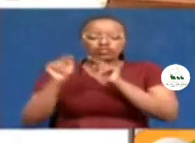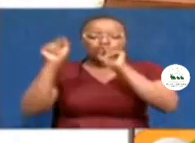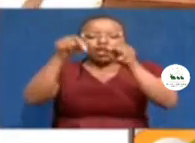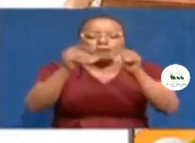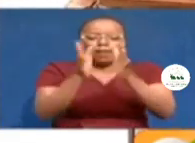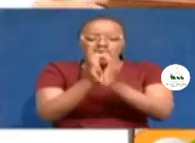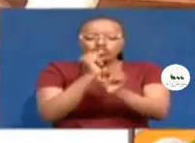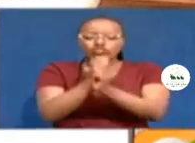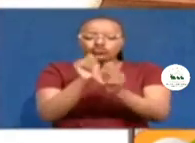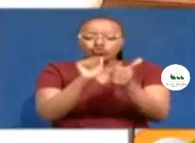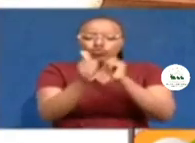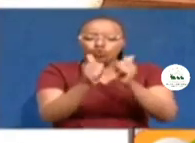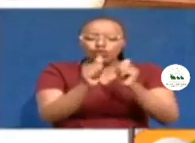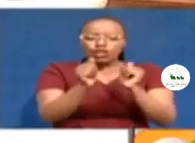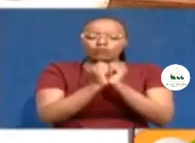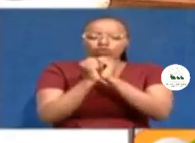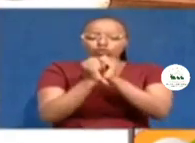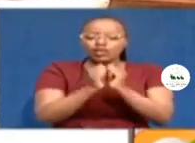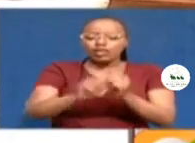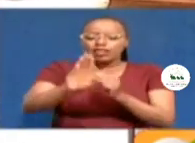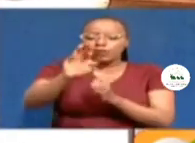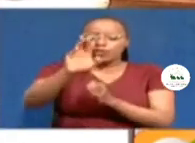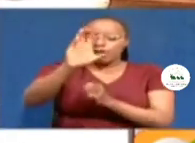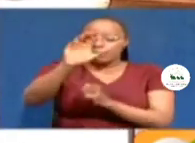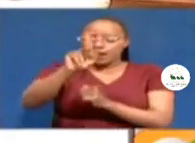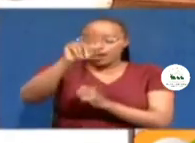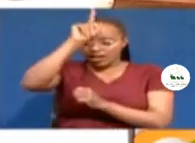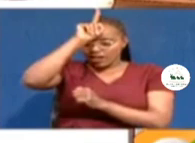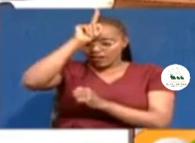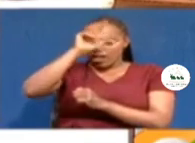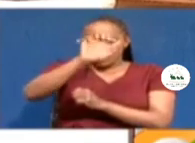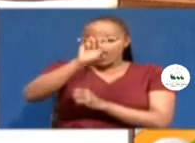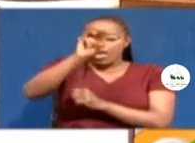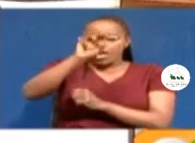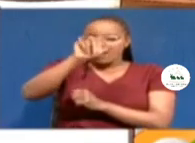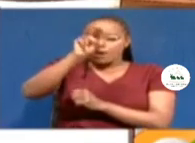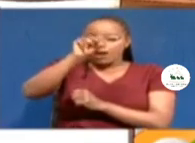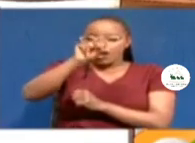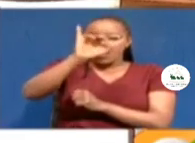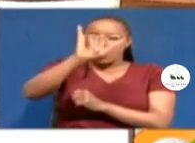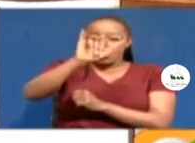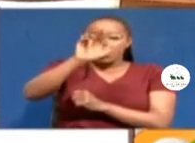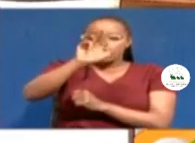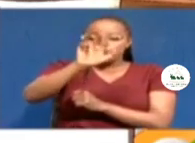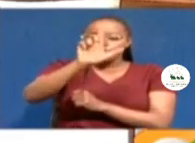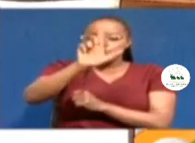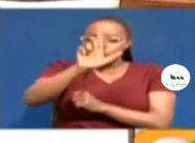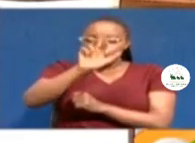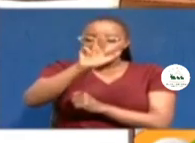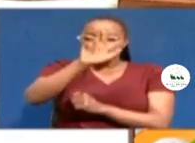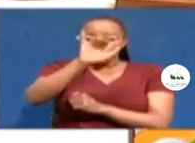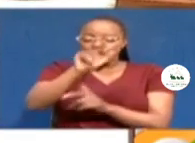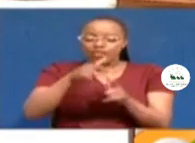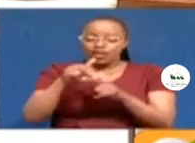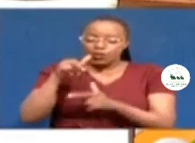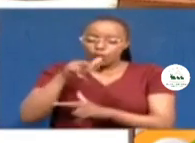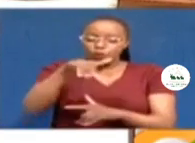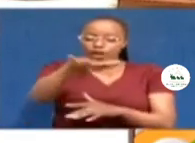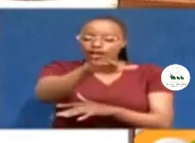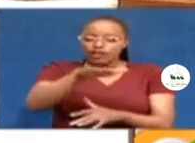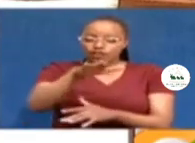we did. I went with Barack to his rural home in Emanuelia, and we walked in the streets